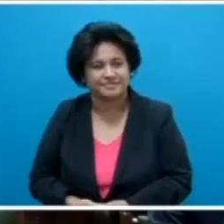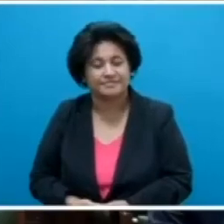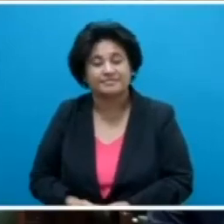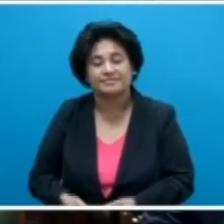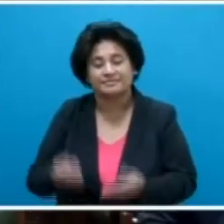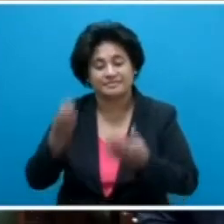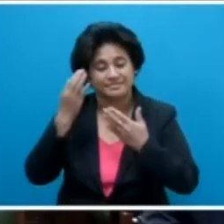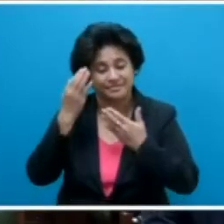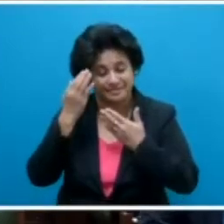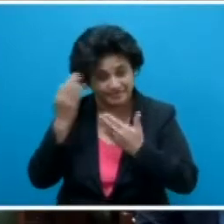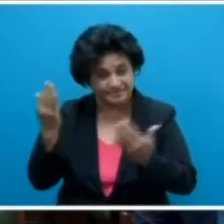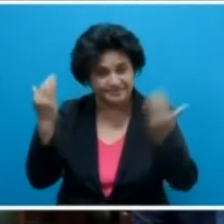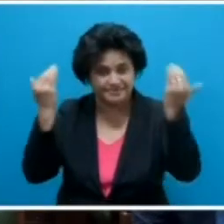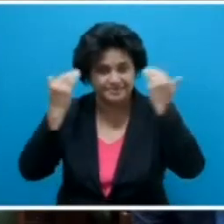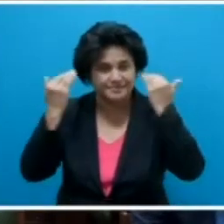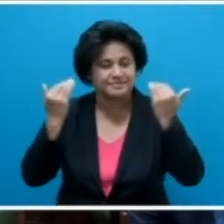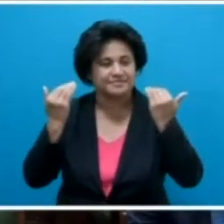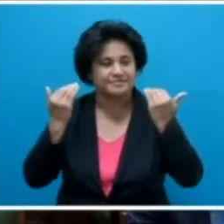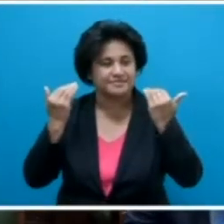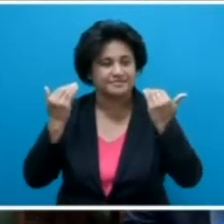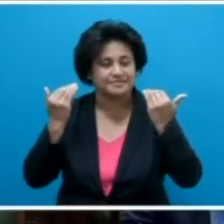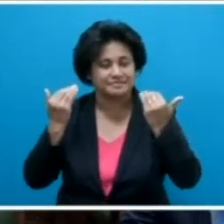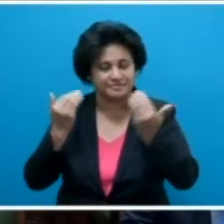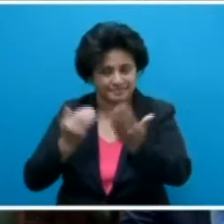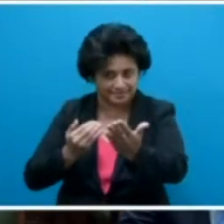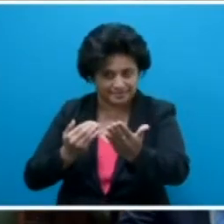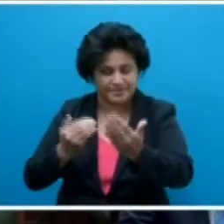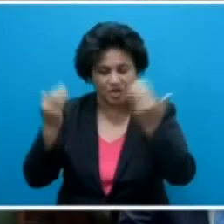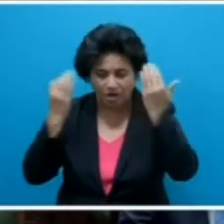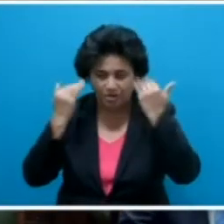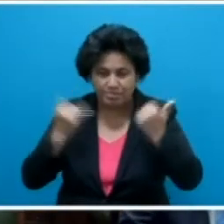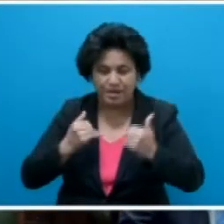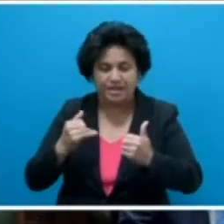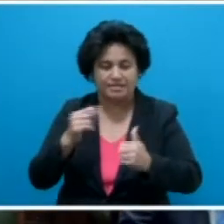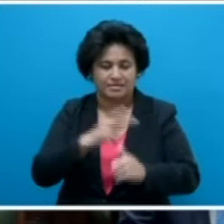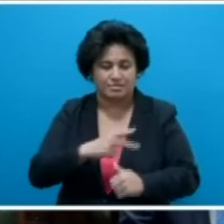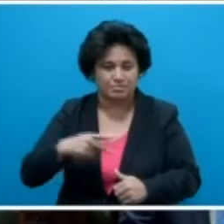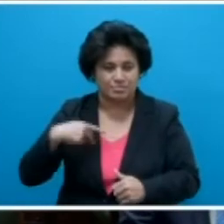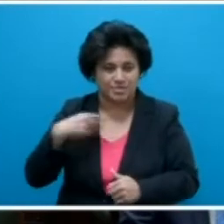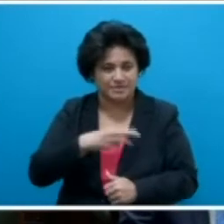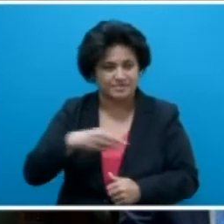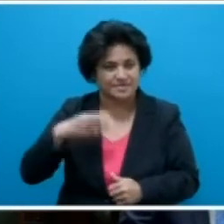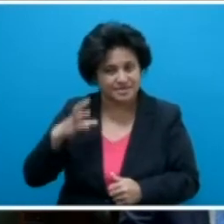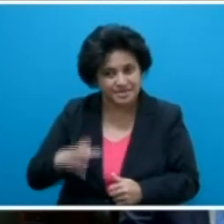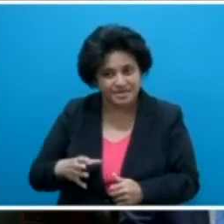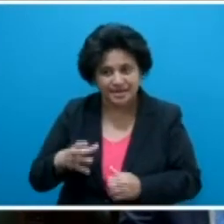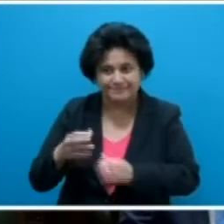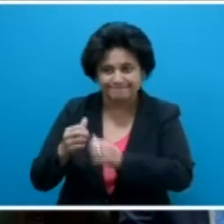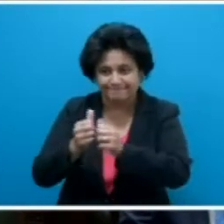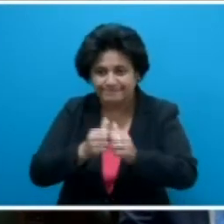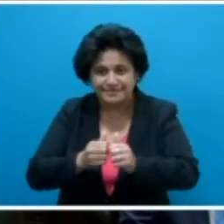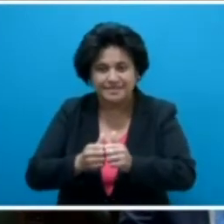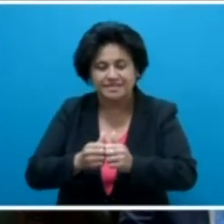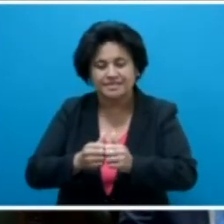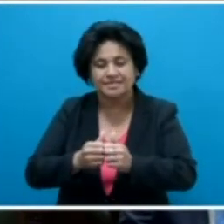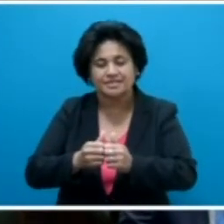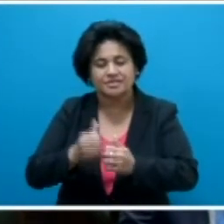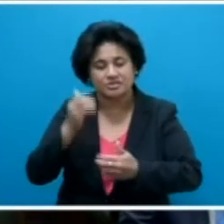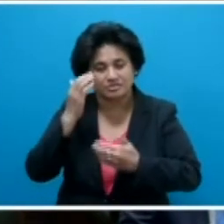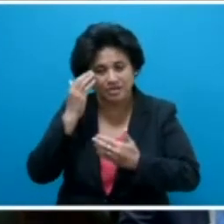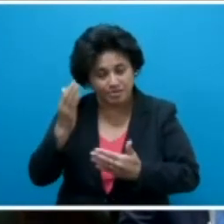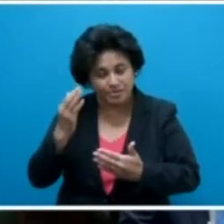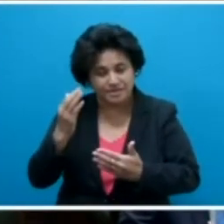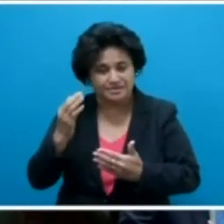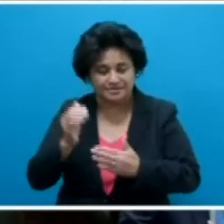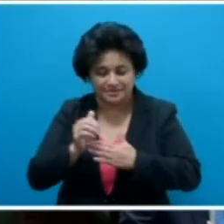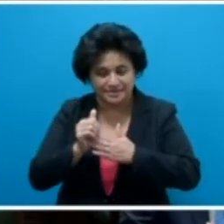Honorable Speaker Say, the Honorable Prime Minister and Cabinet colleagues, the Honorable Leader of the Opposition,